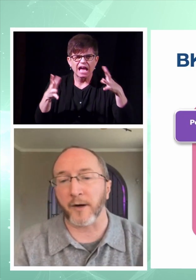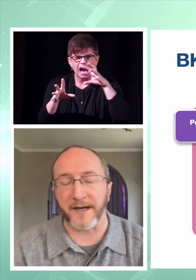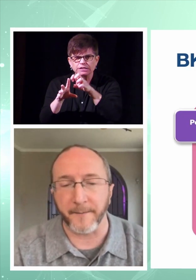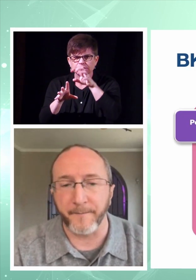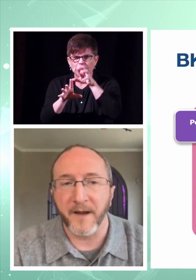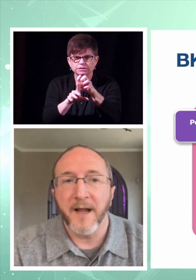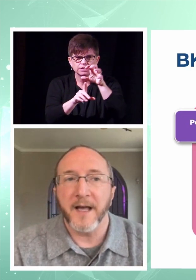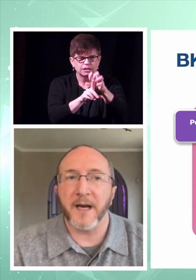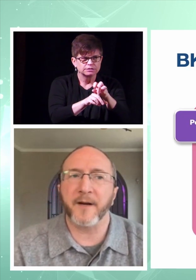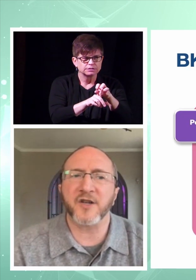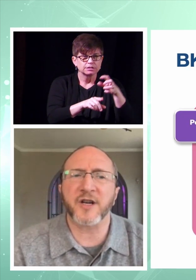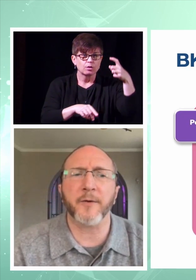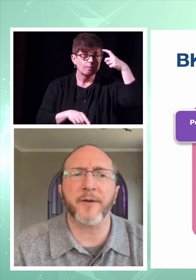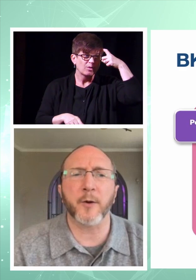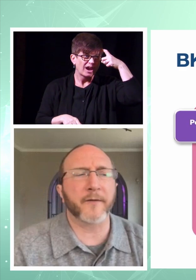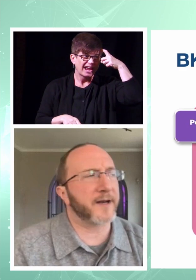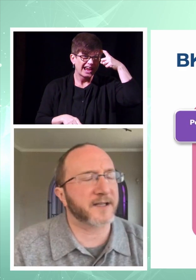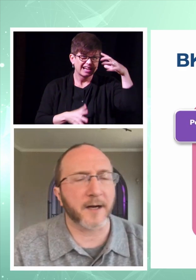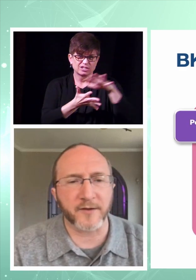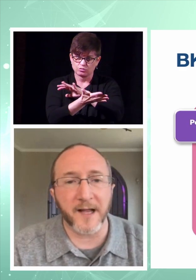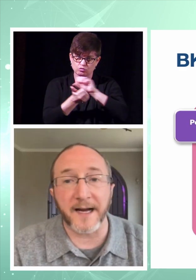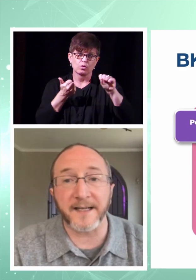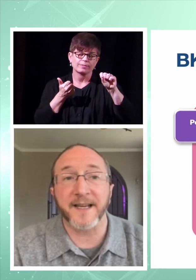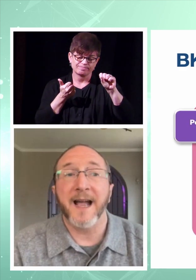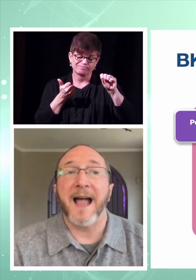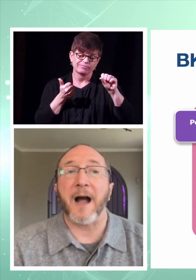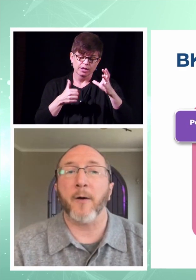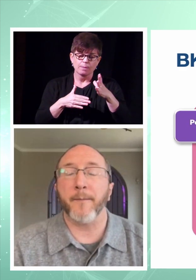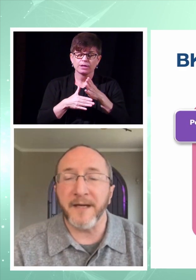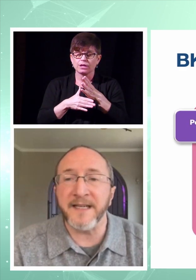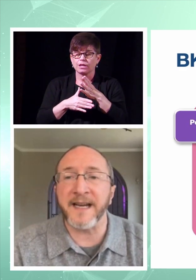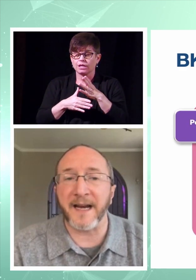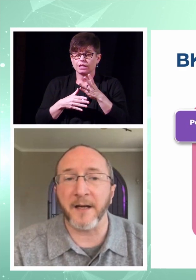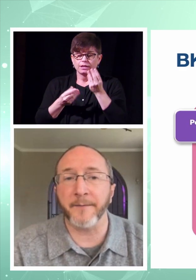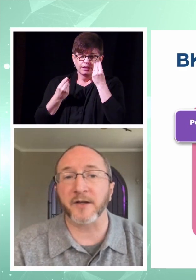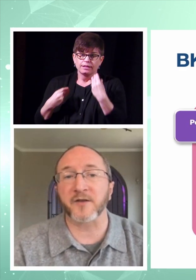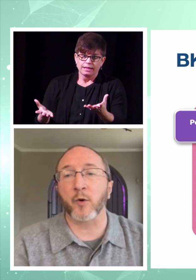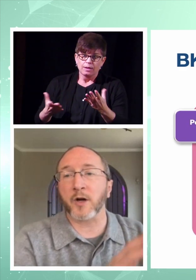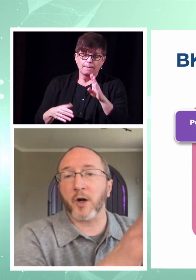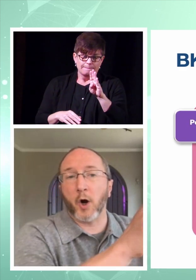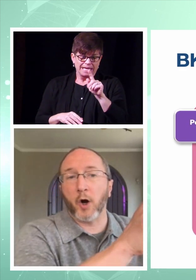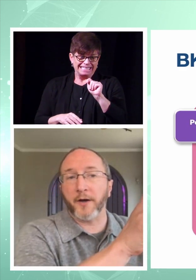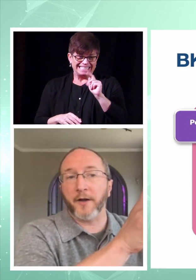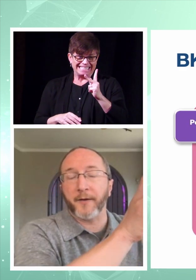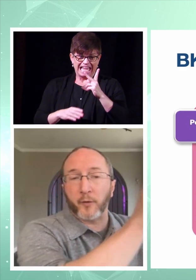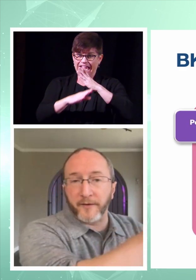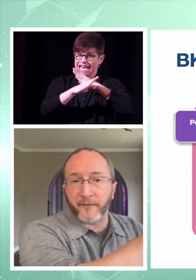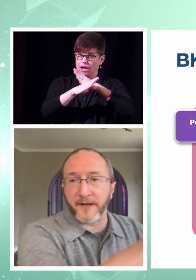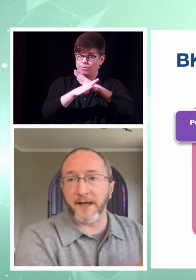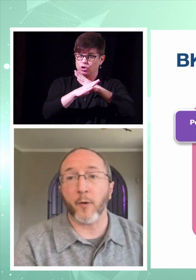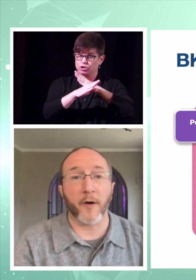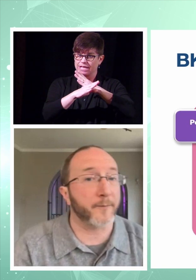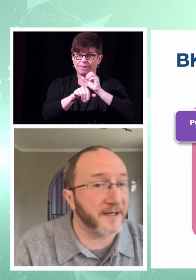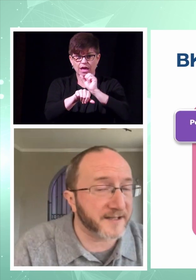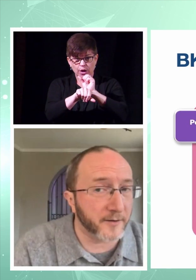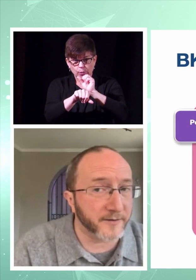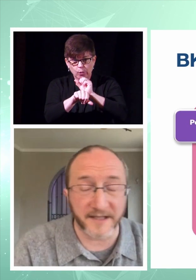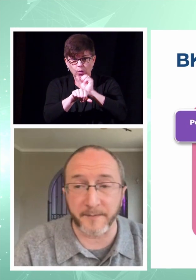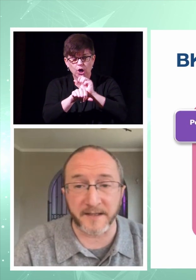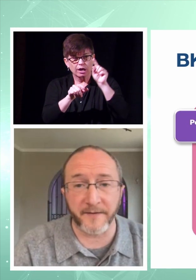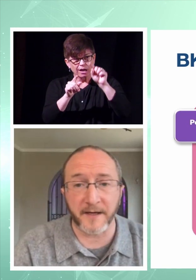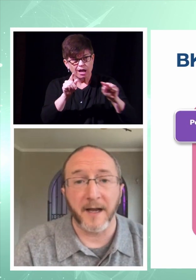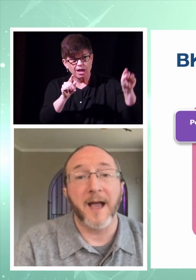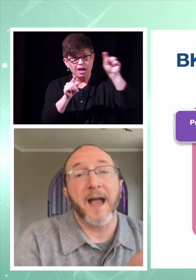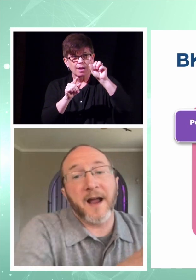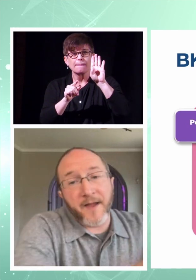like your brain. And I'm going to share with you over the next couple slides how BTK inhibitors work on the periphery, on the B cells